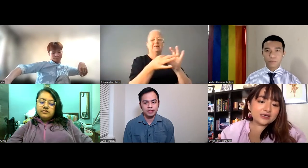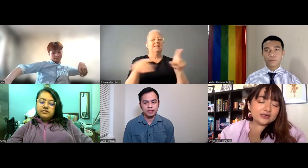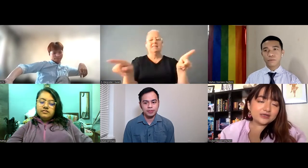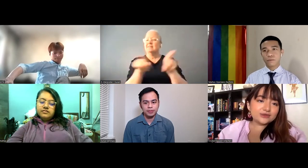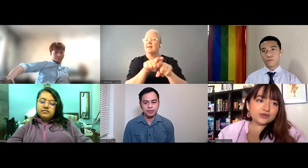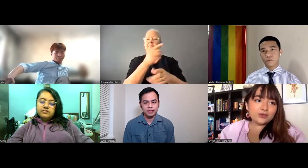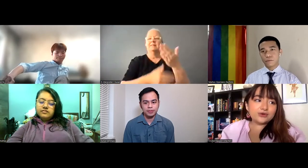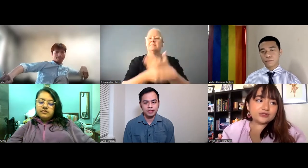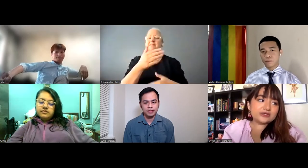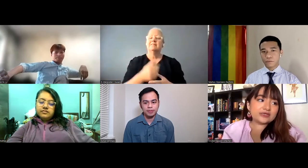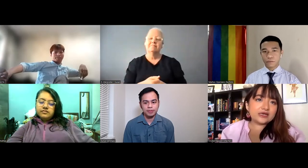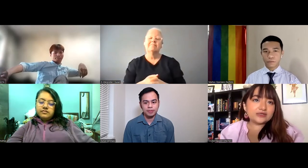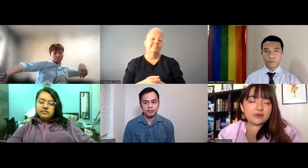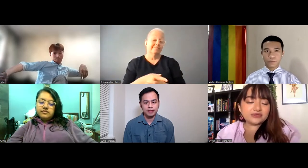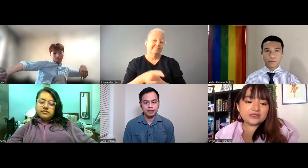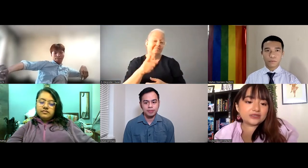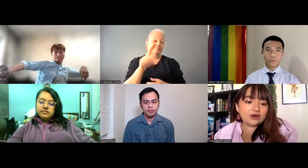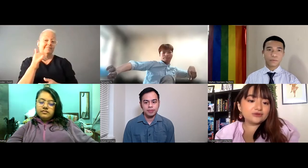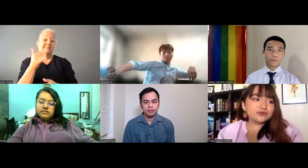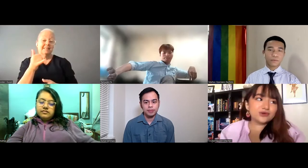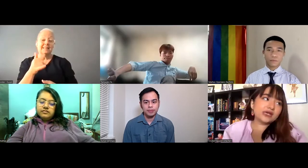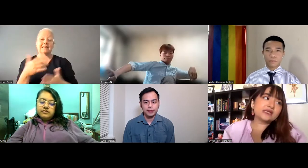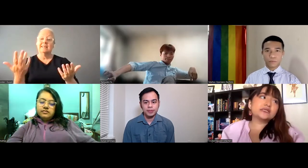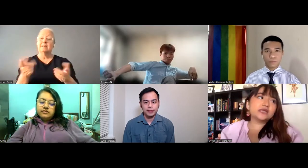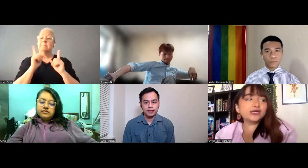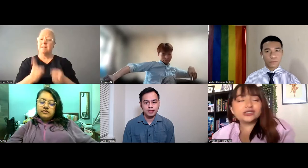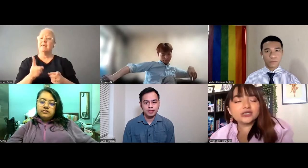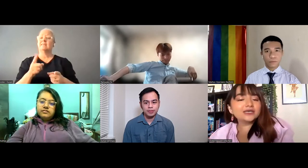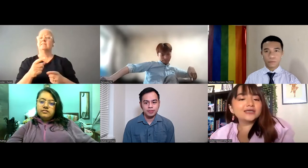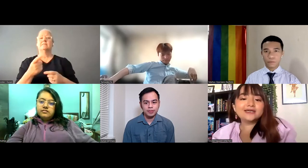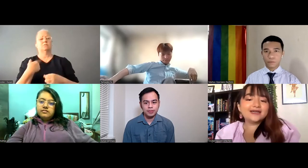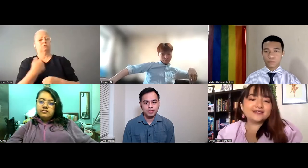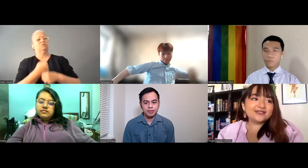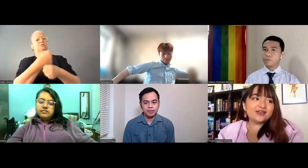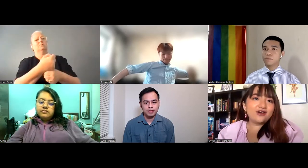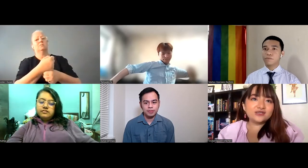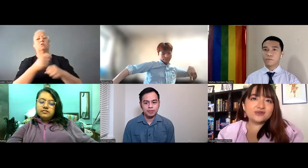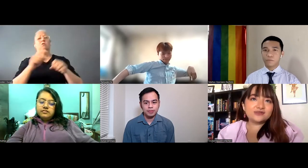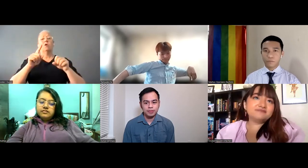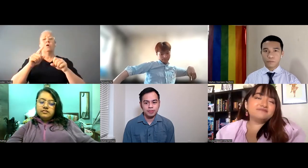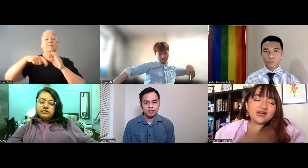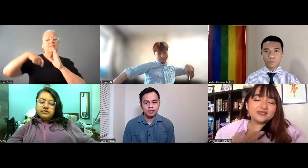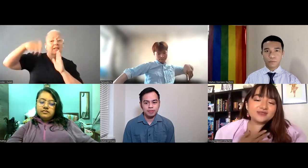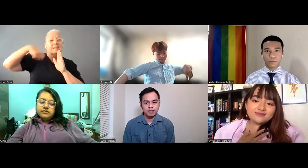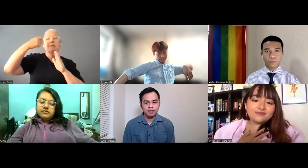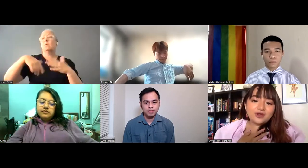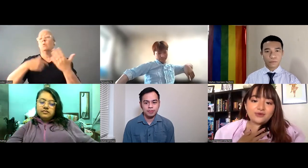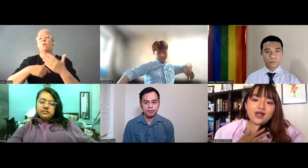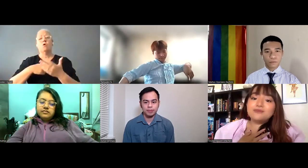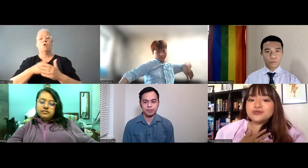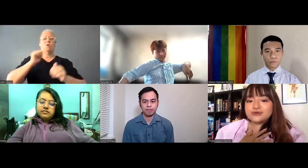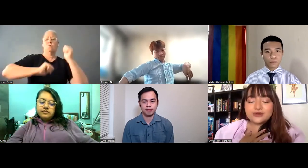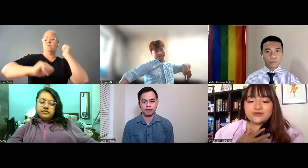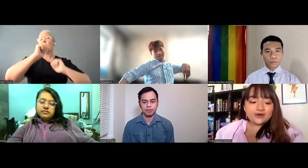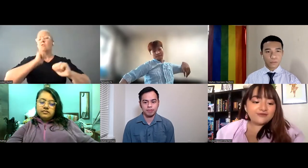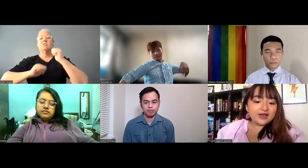Absolutely. It's really important to see us represented on screen, stage, and in the arts, because that's where we come